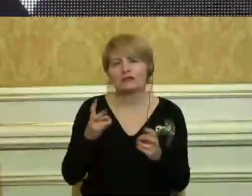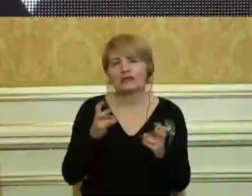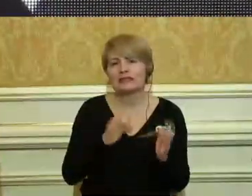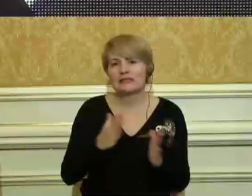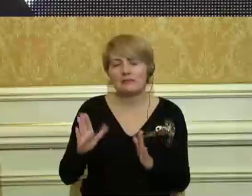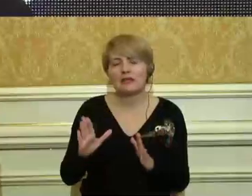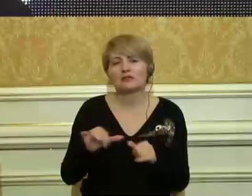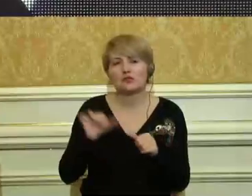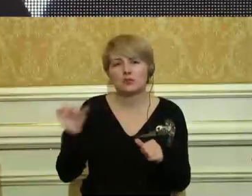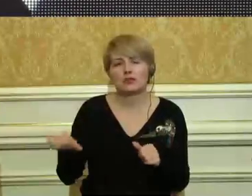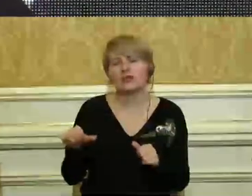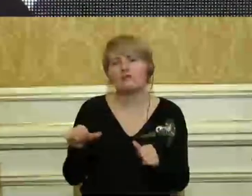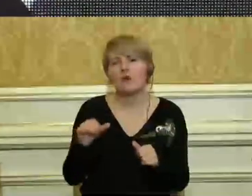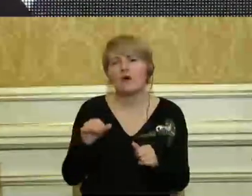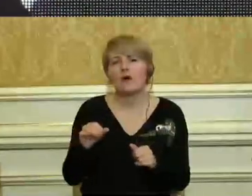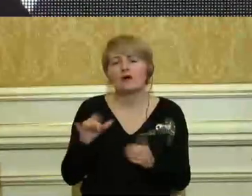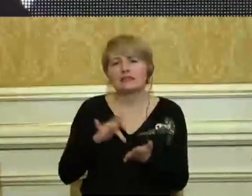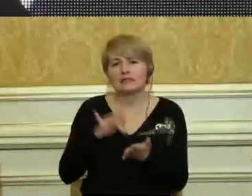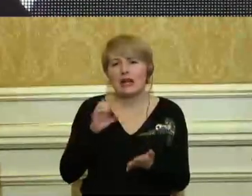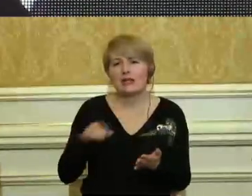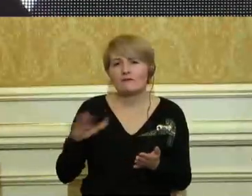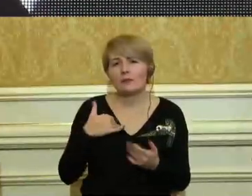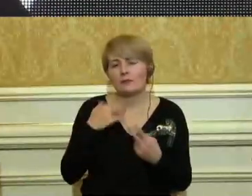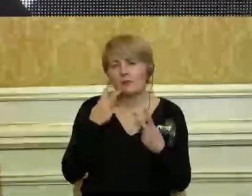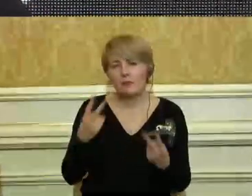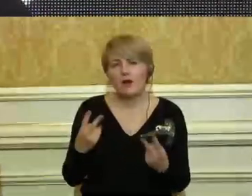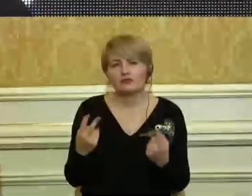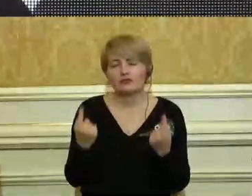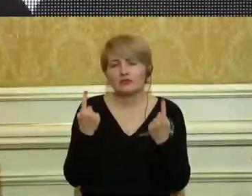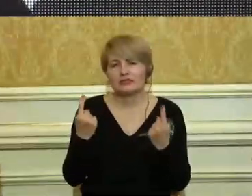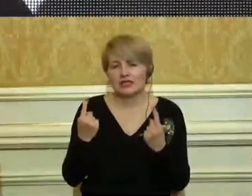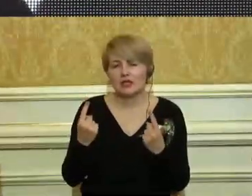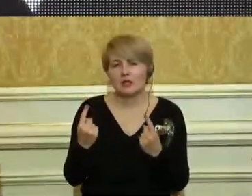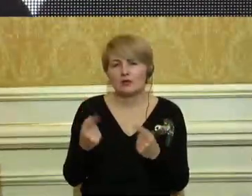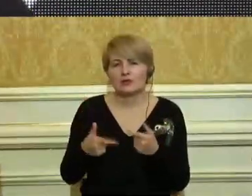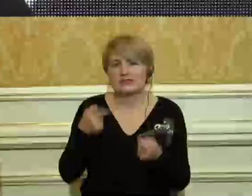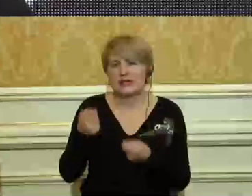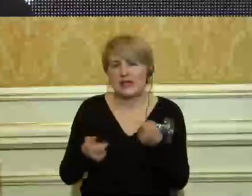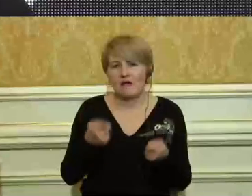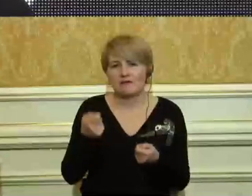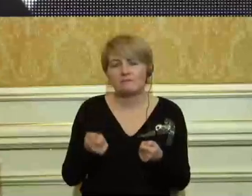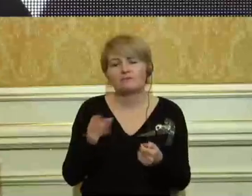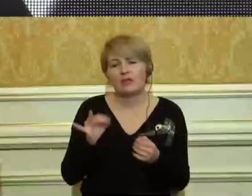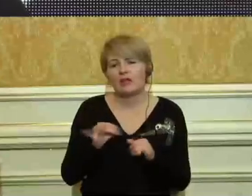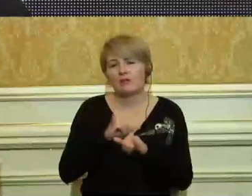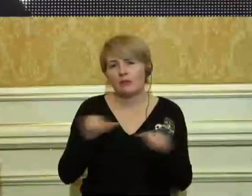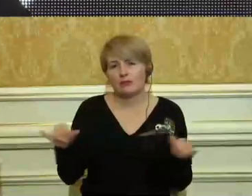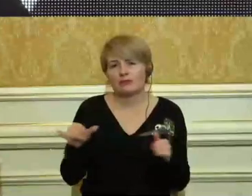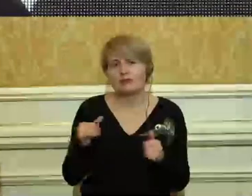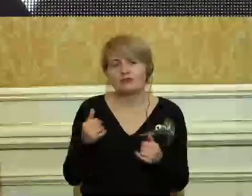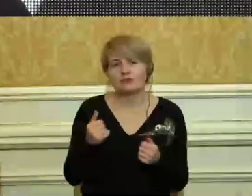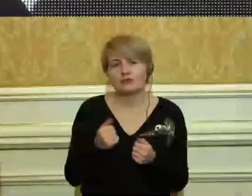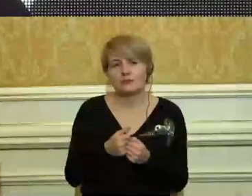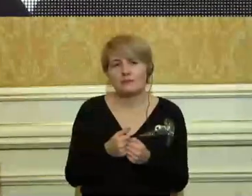seen the wave of populist parties and the wave of populist way of dealing